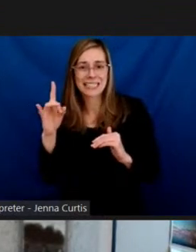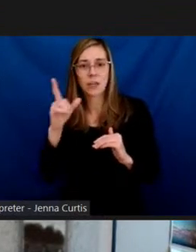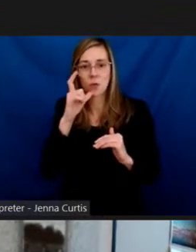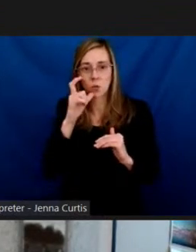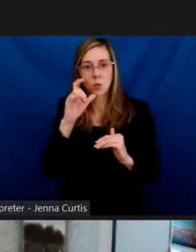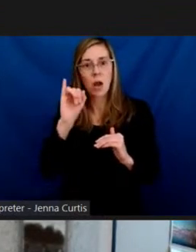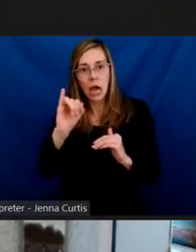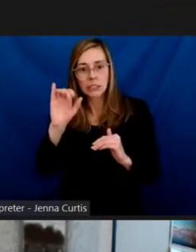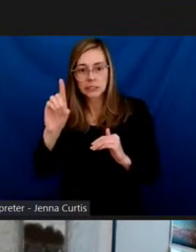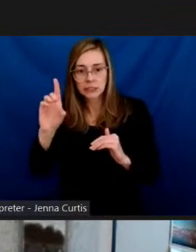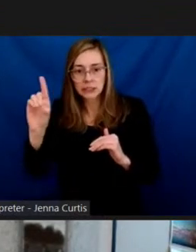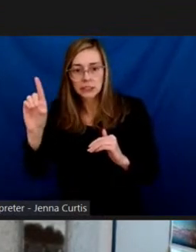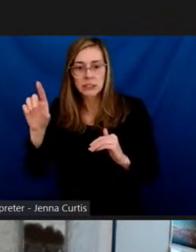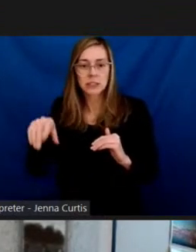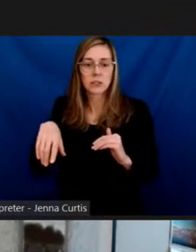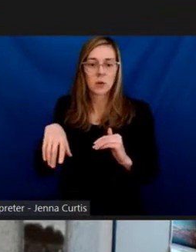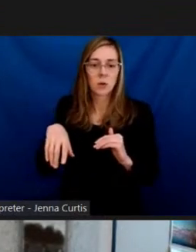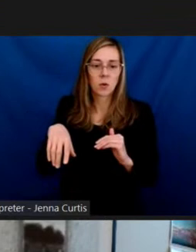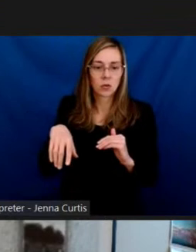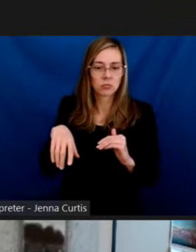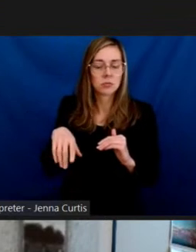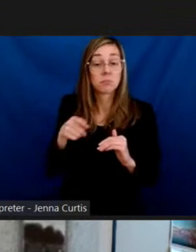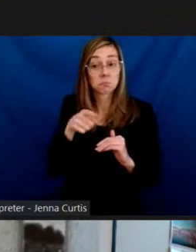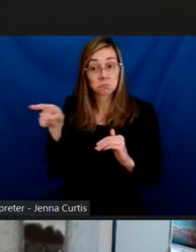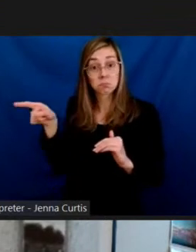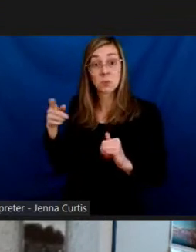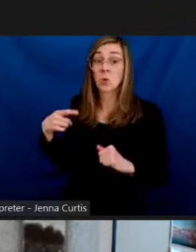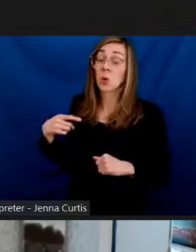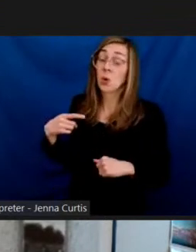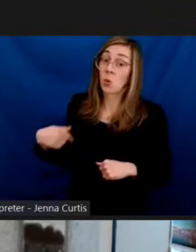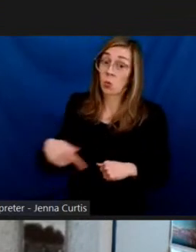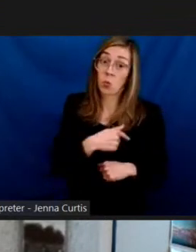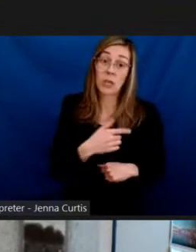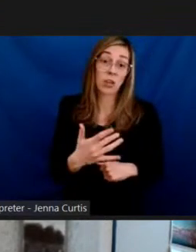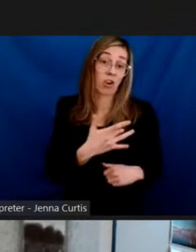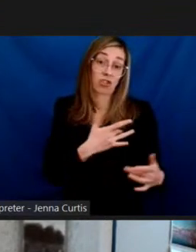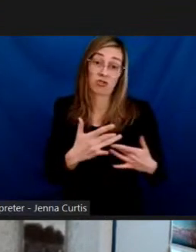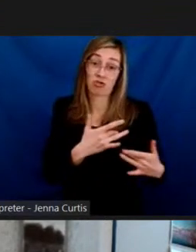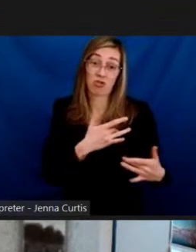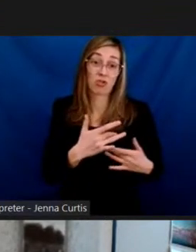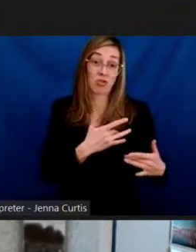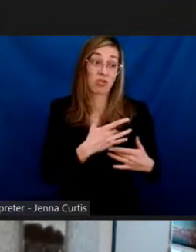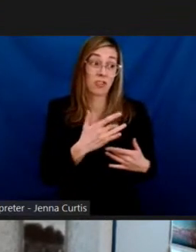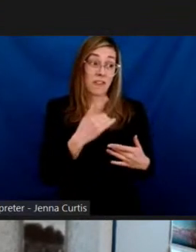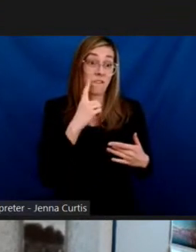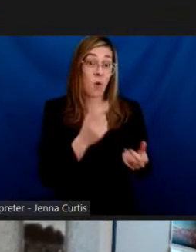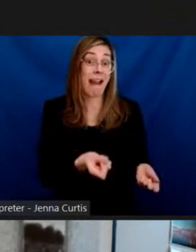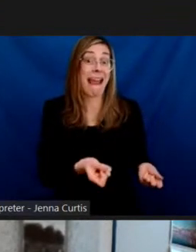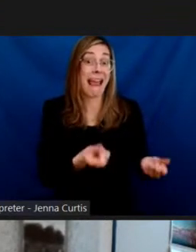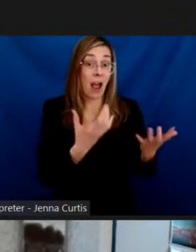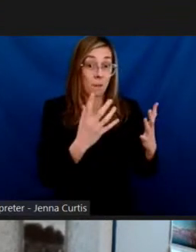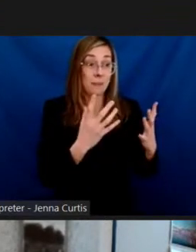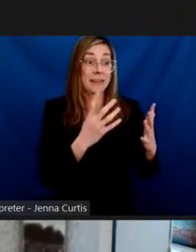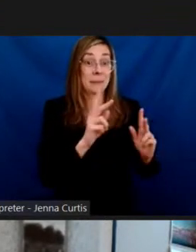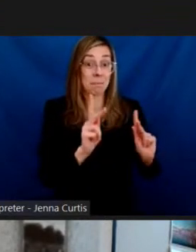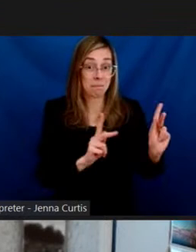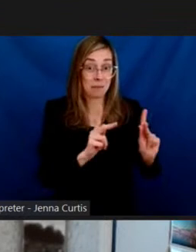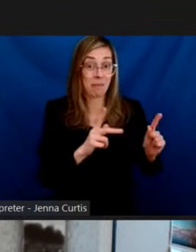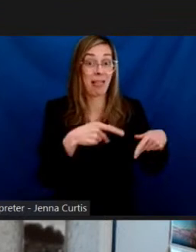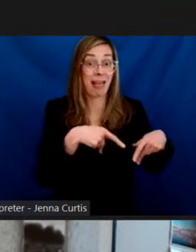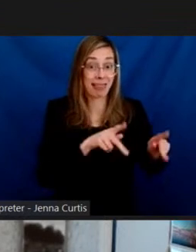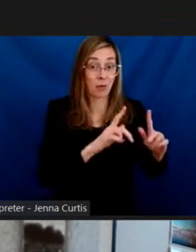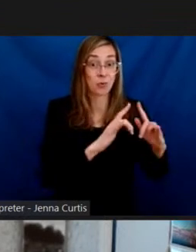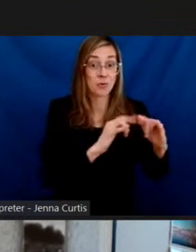disabilities. We have some extreme concerns around the number of campers for each site. Our